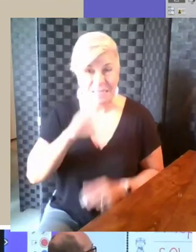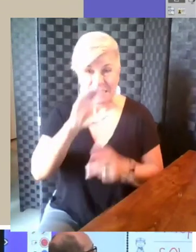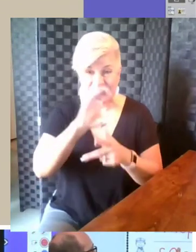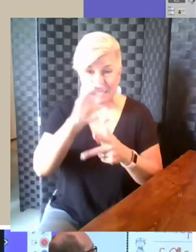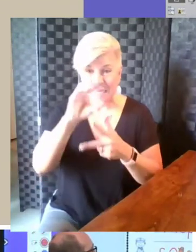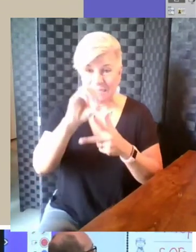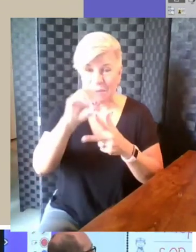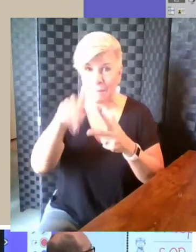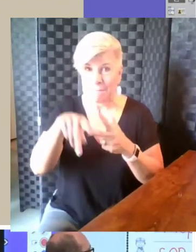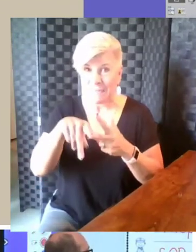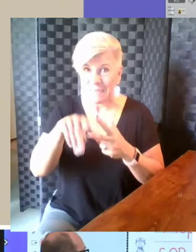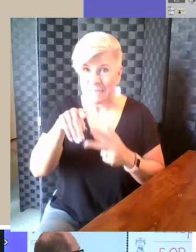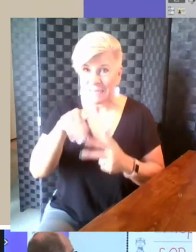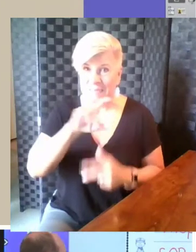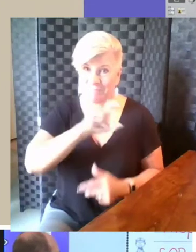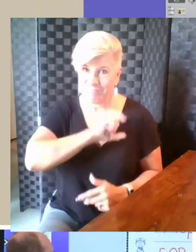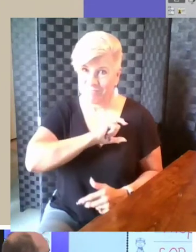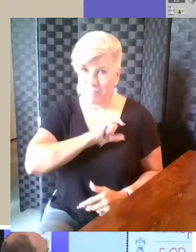C-O-P.